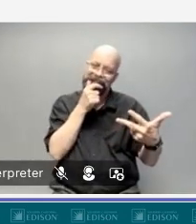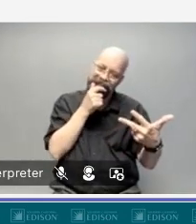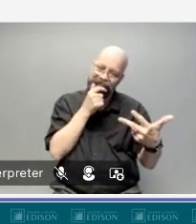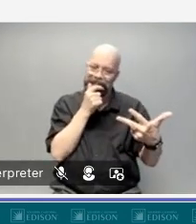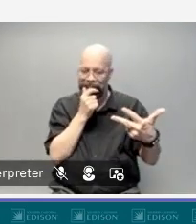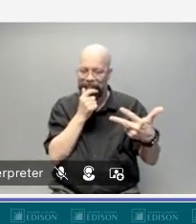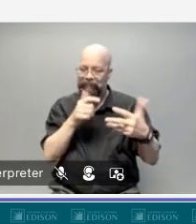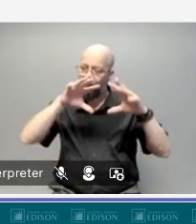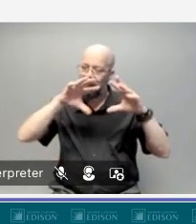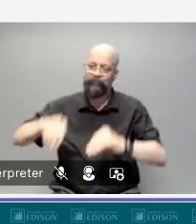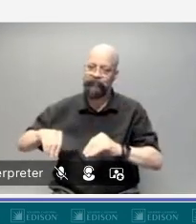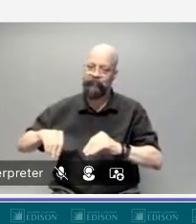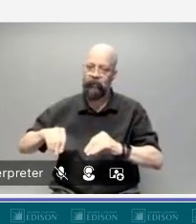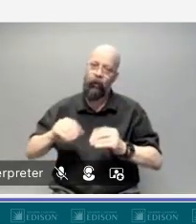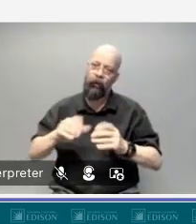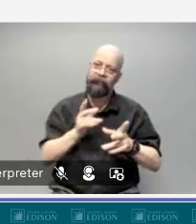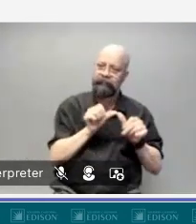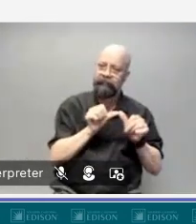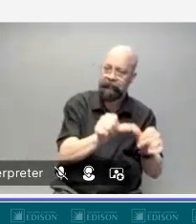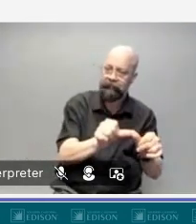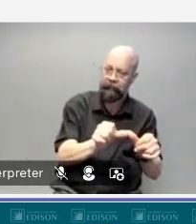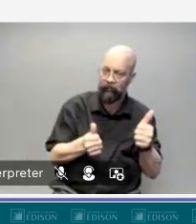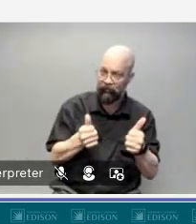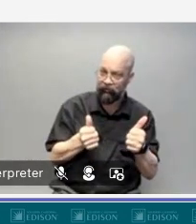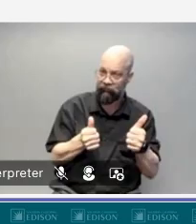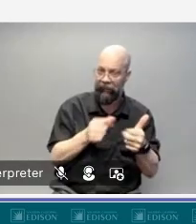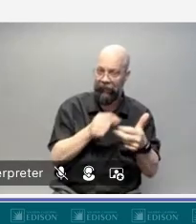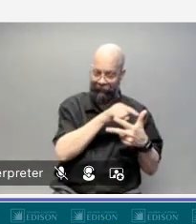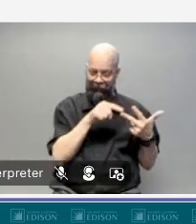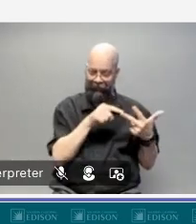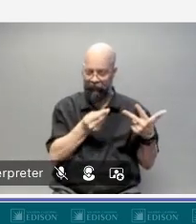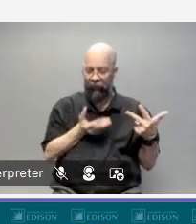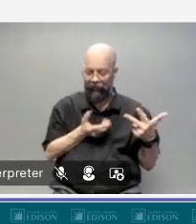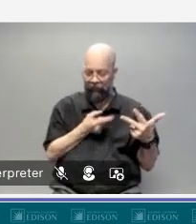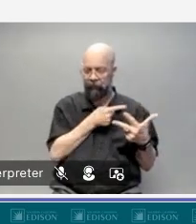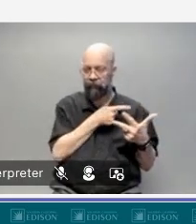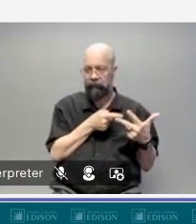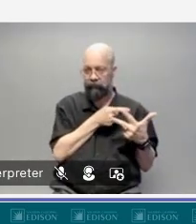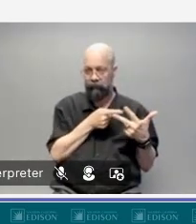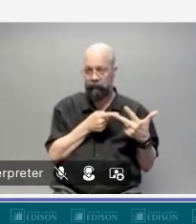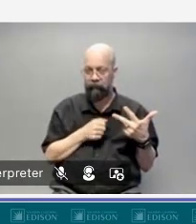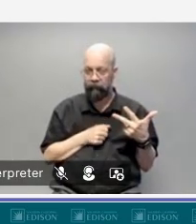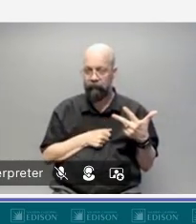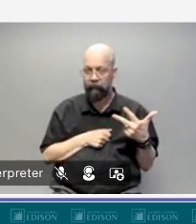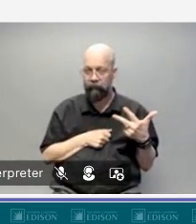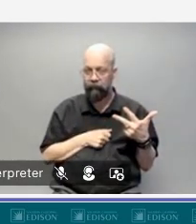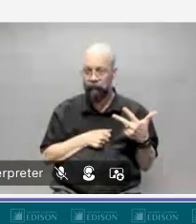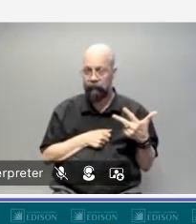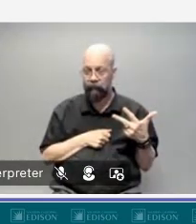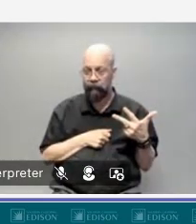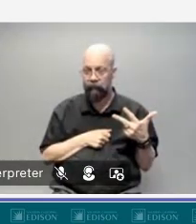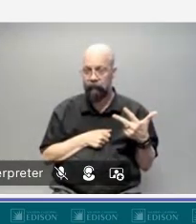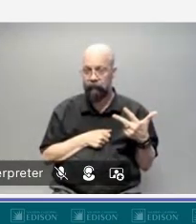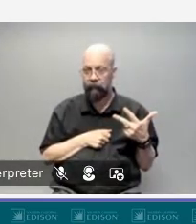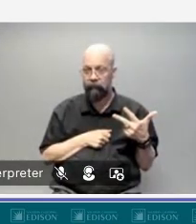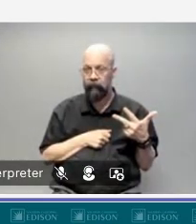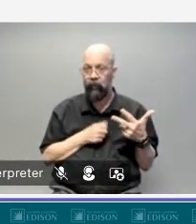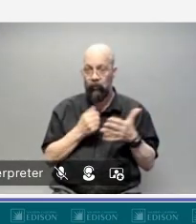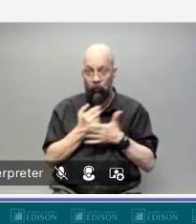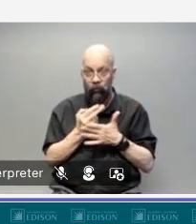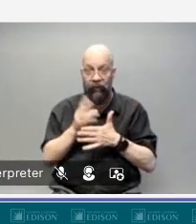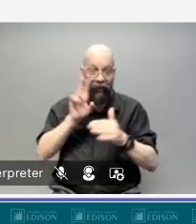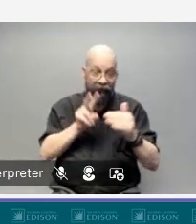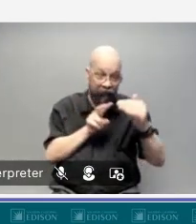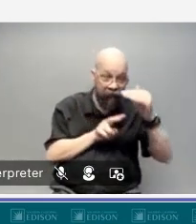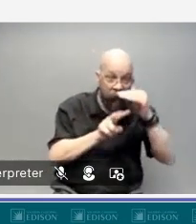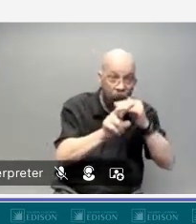to use the weather station information. So to identify a PSPS event, we're using weather